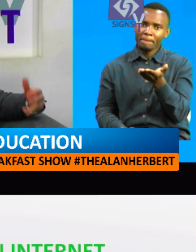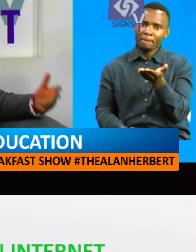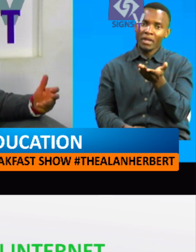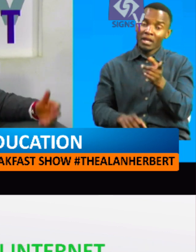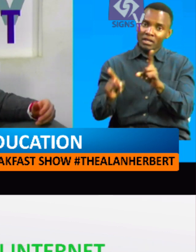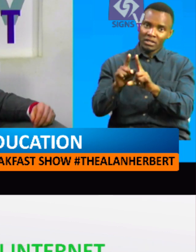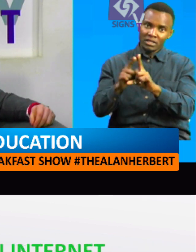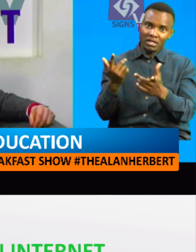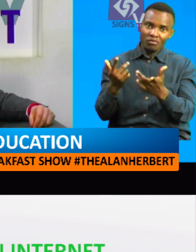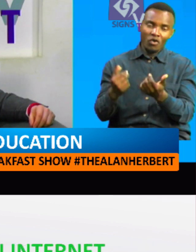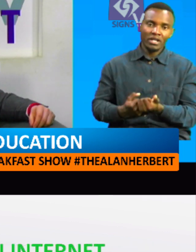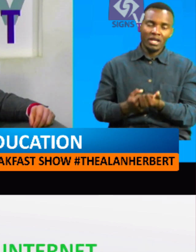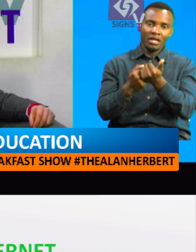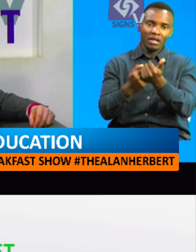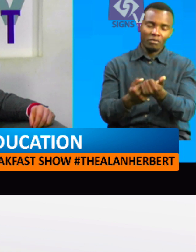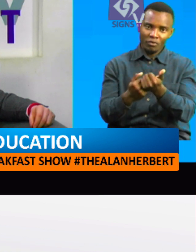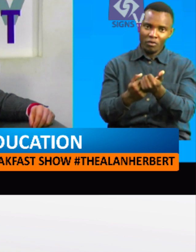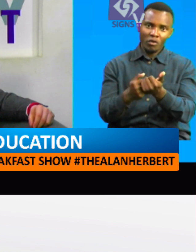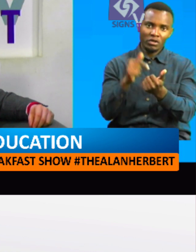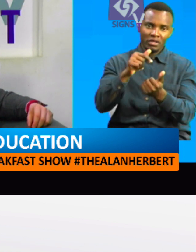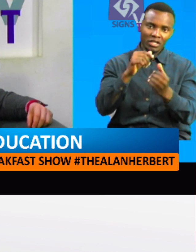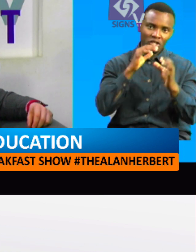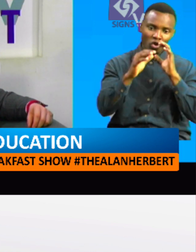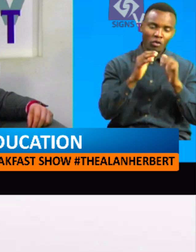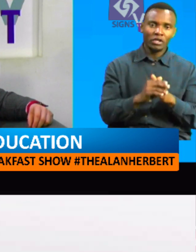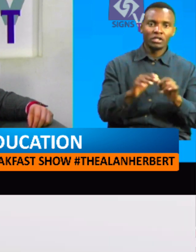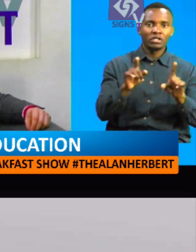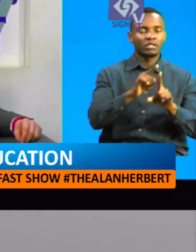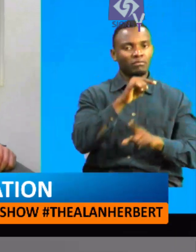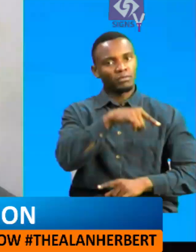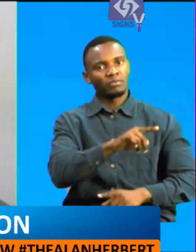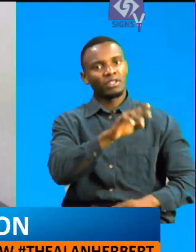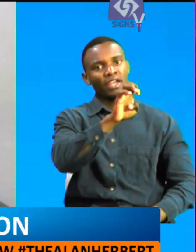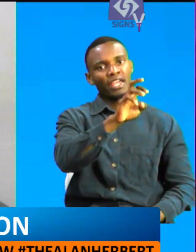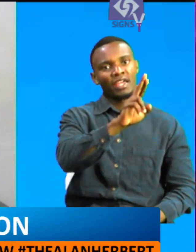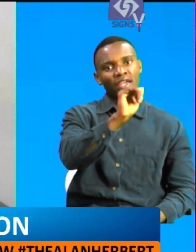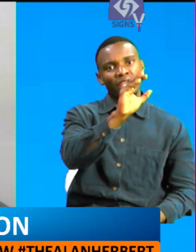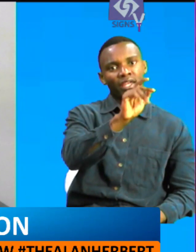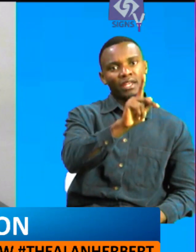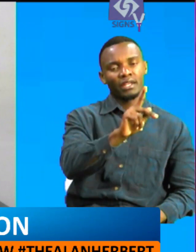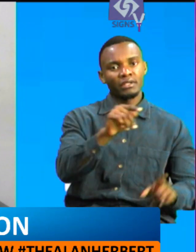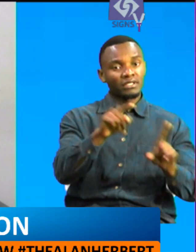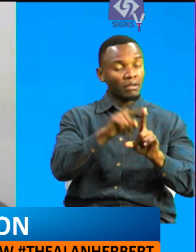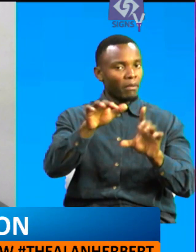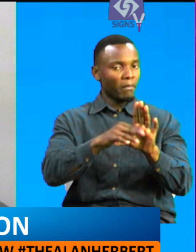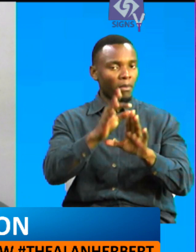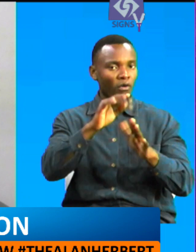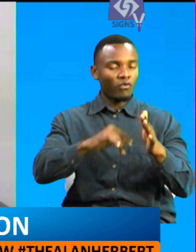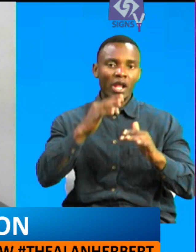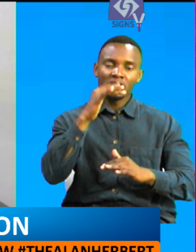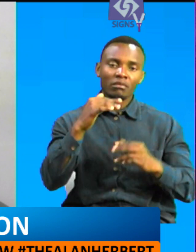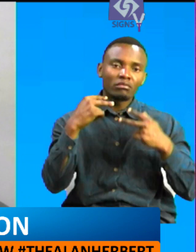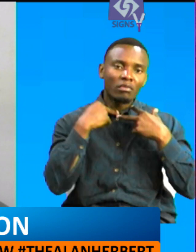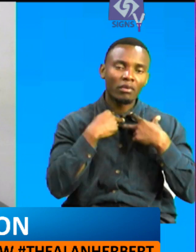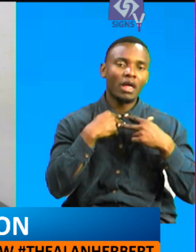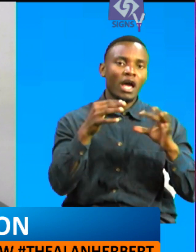of facilitating such conversations. That has been Eric Sunday. He is a member of the Stammering